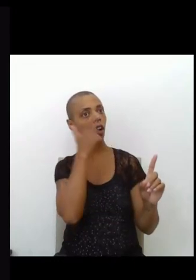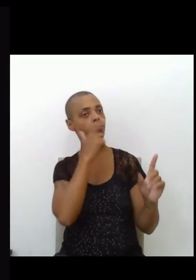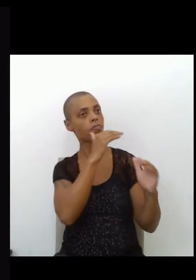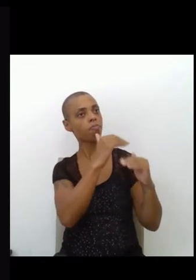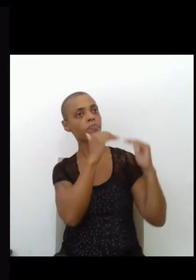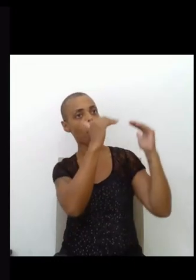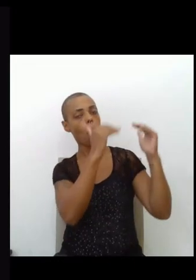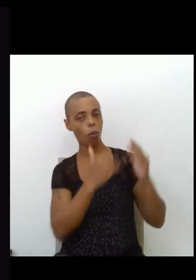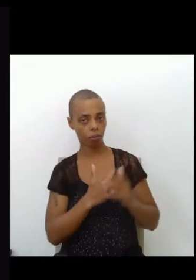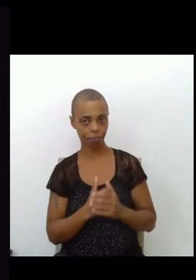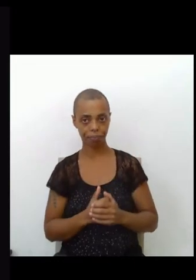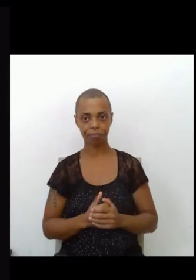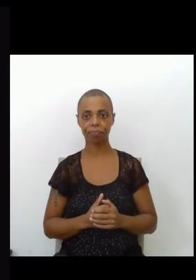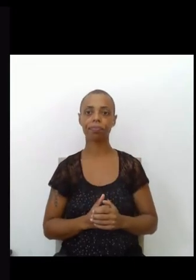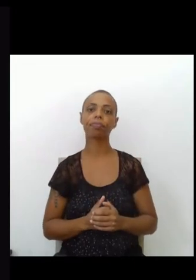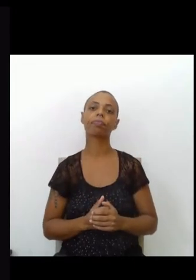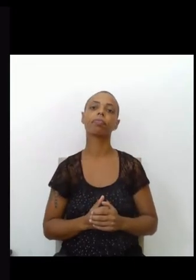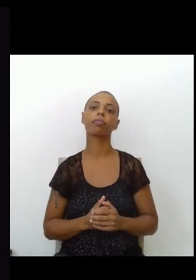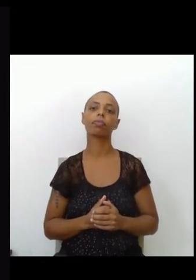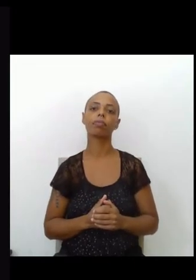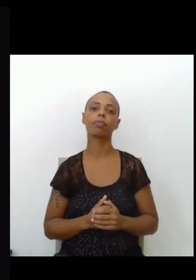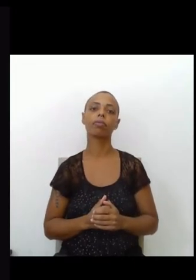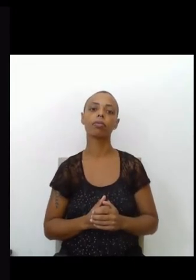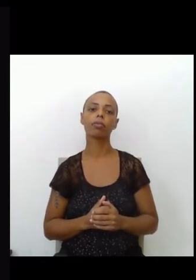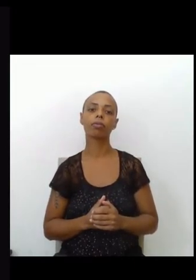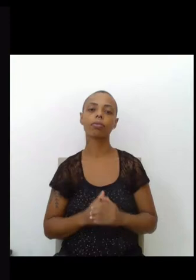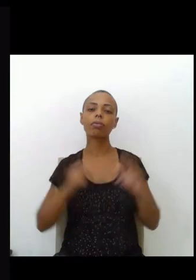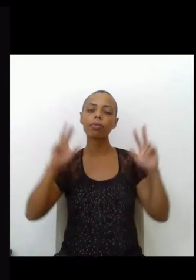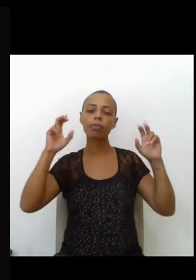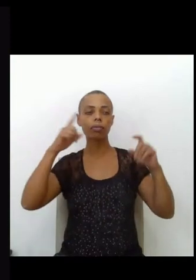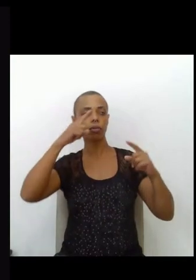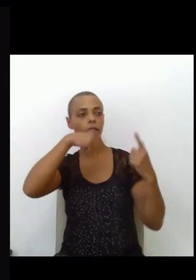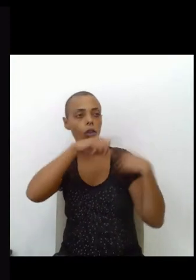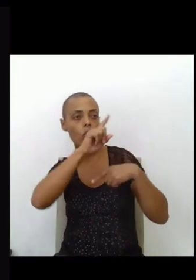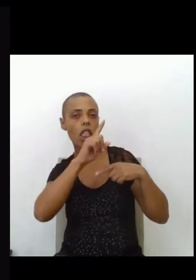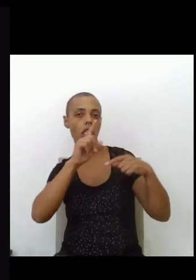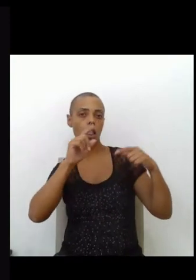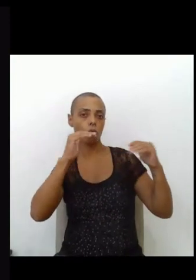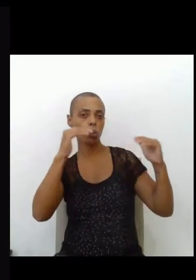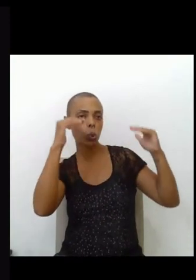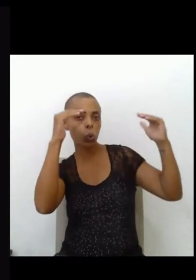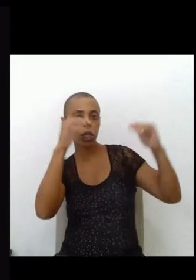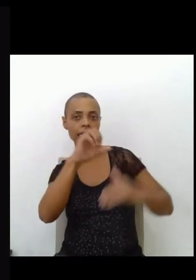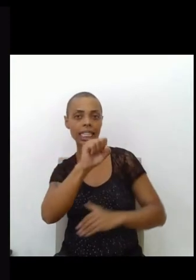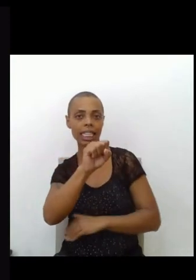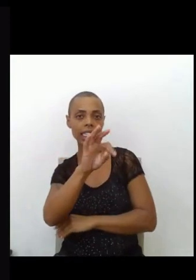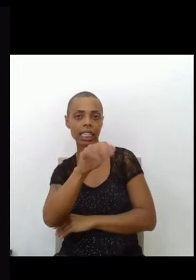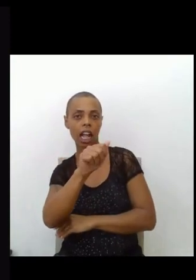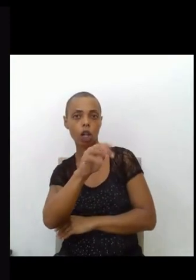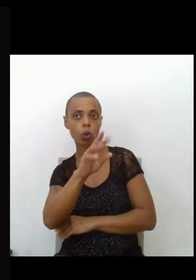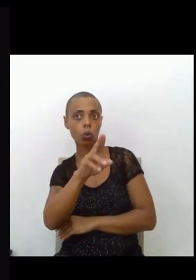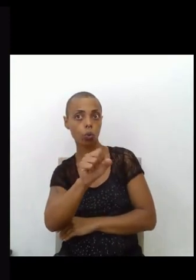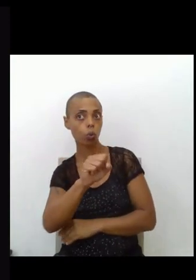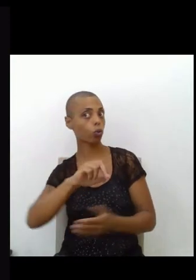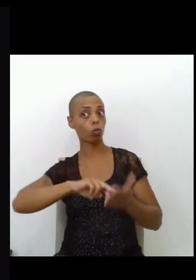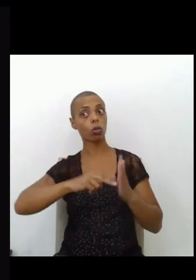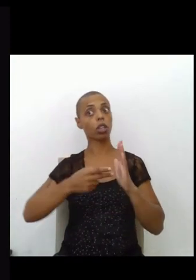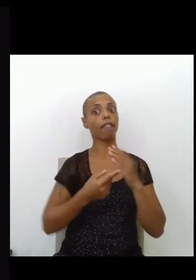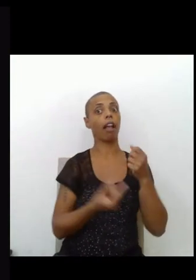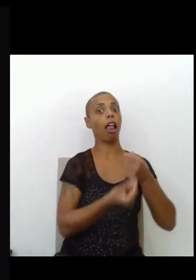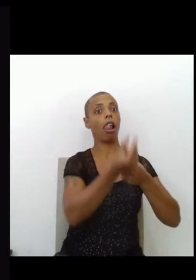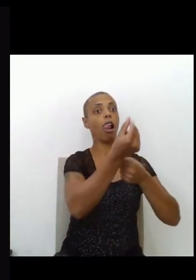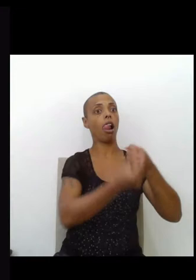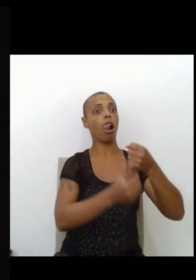this success and Status does not suggest class Mobility rather it